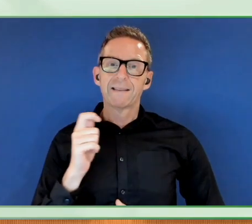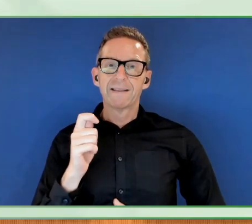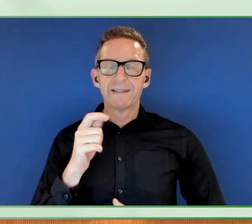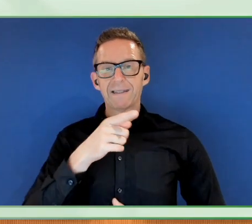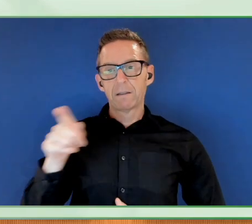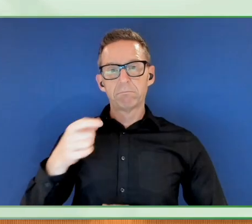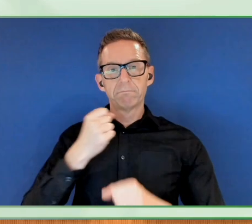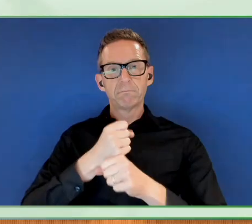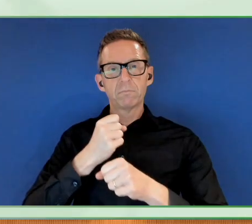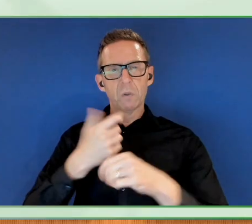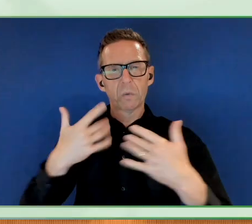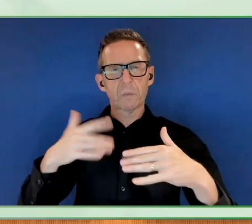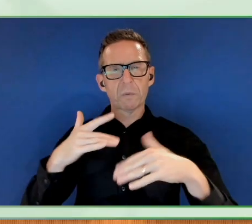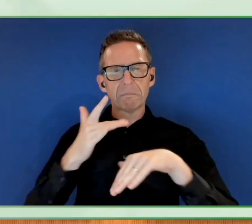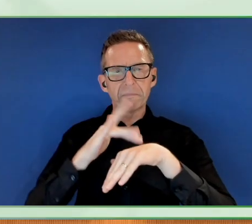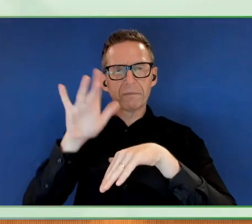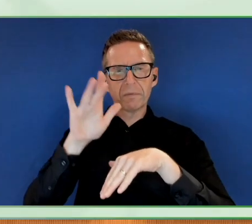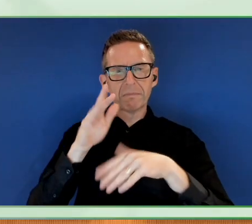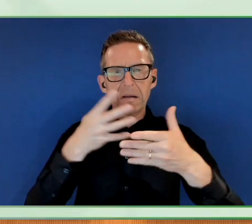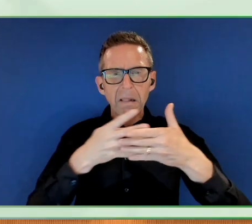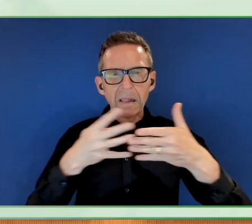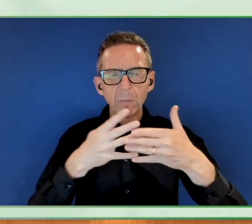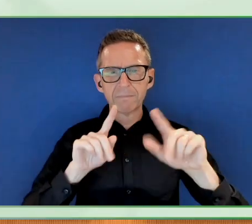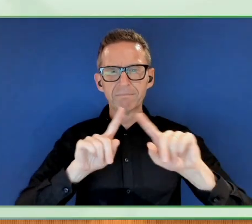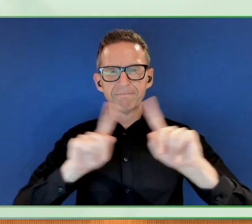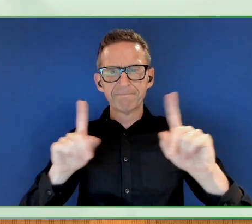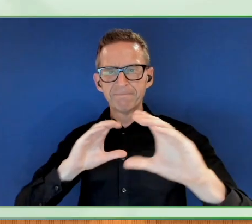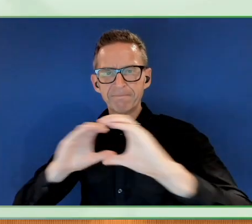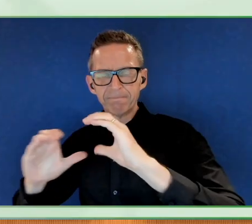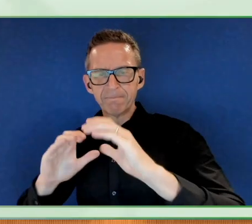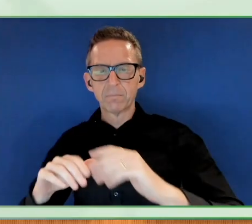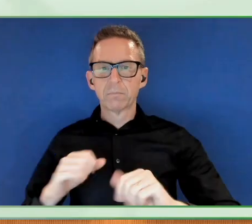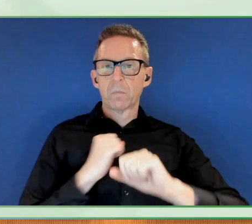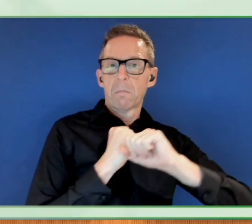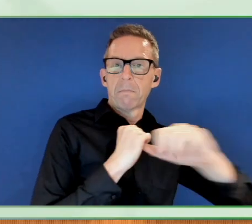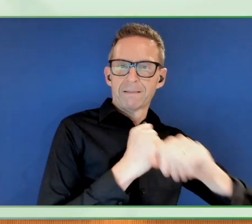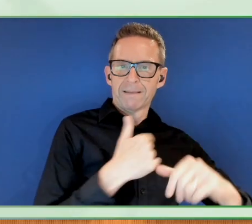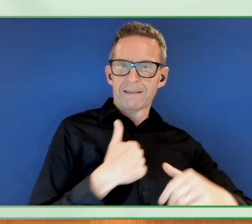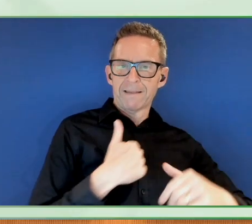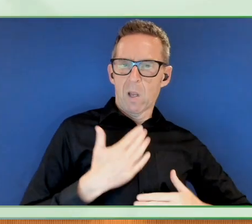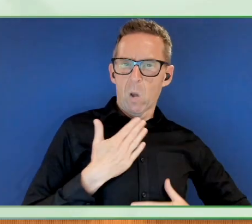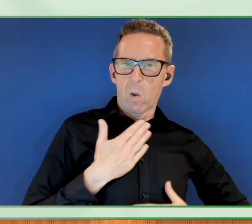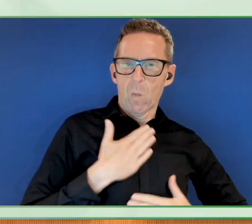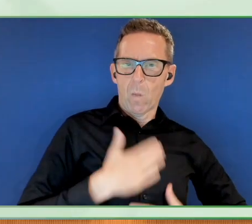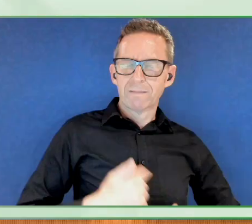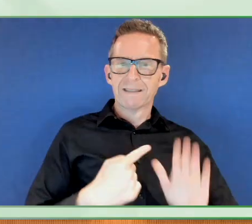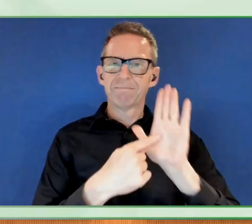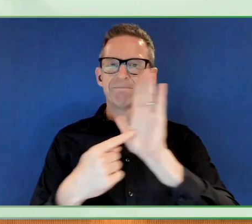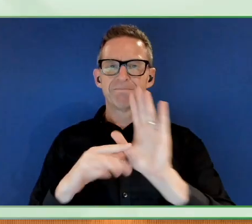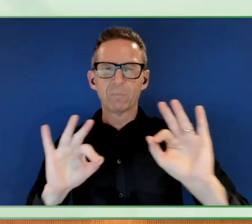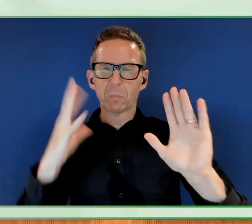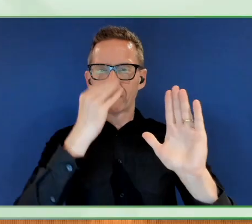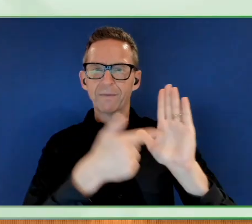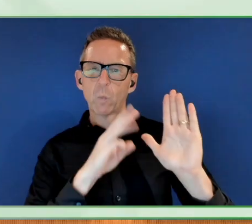managers have another language. They want to have that website look nice, look beautiful, and maybe a lot of time they